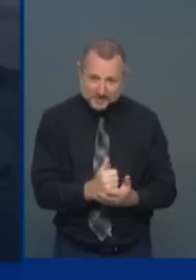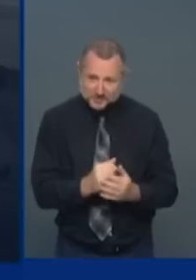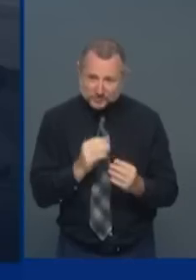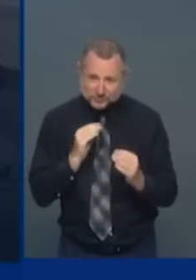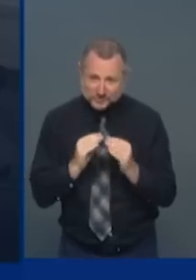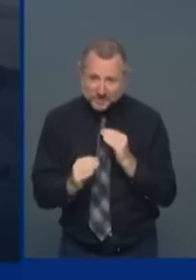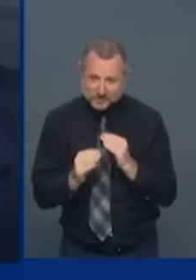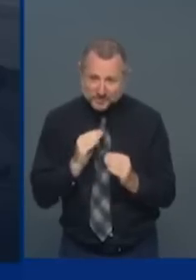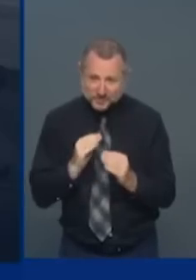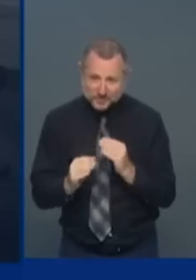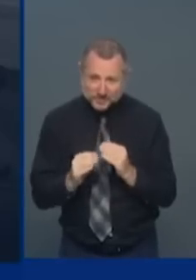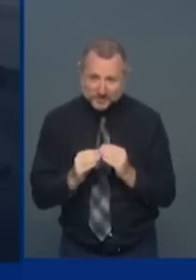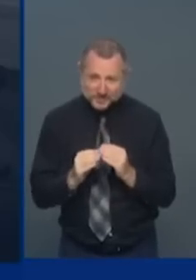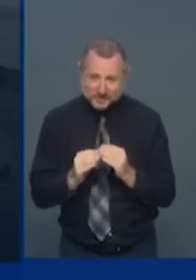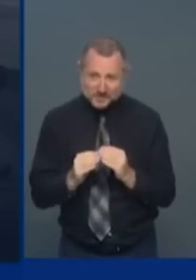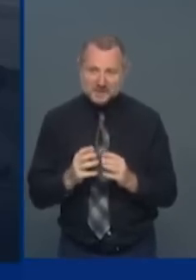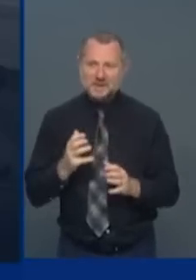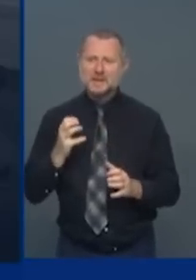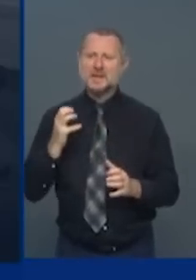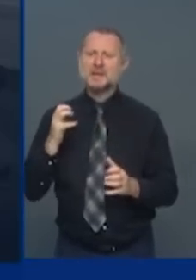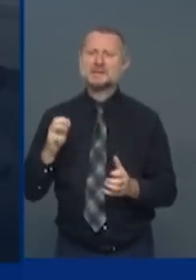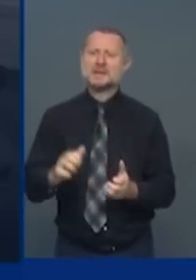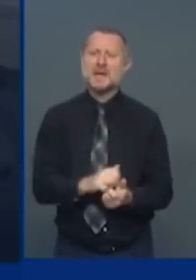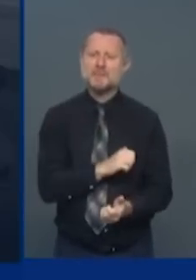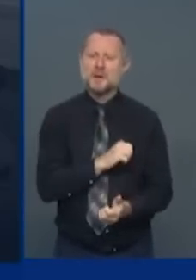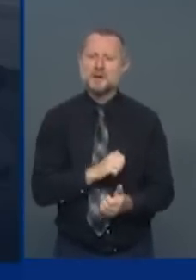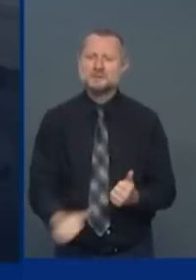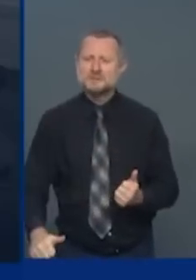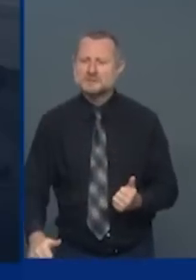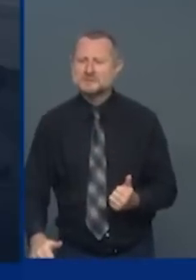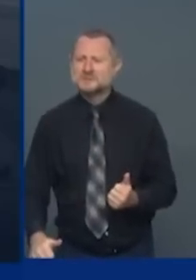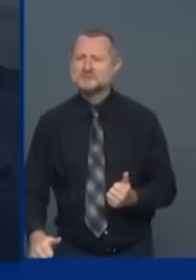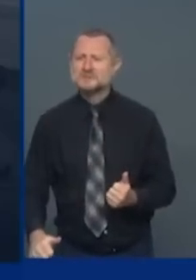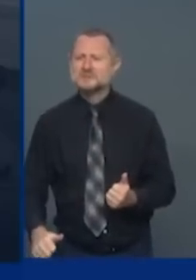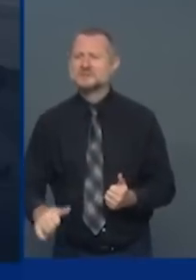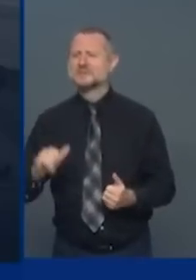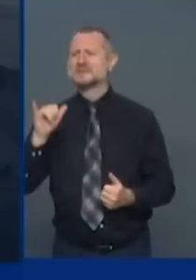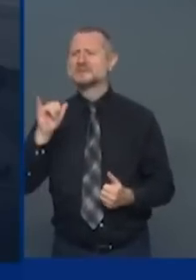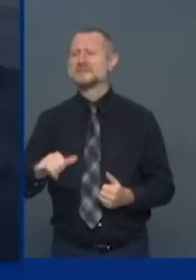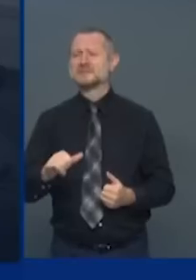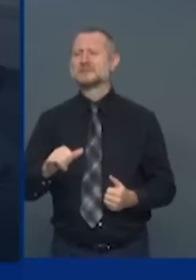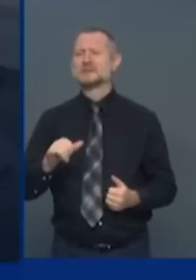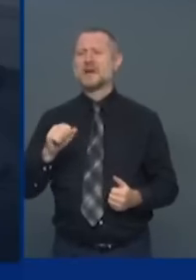damage from the ambush they created.